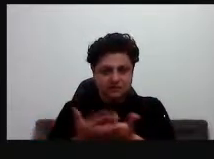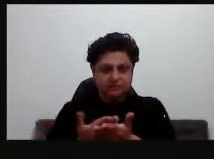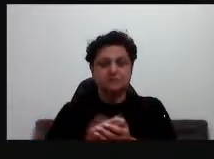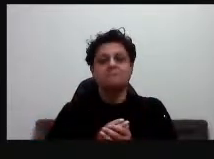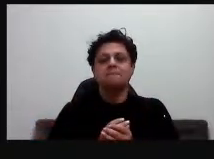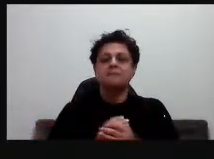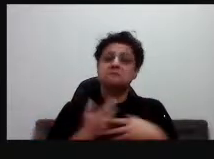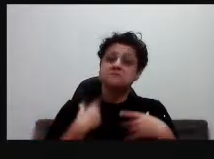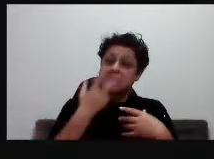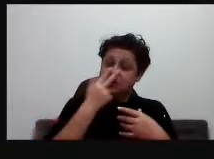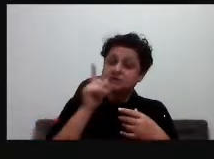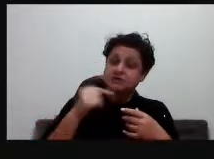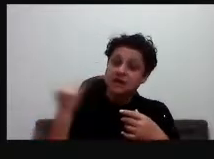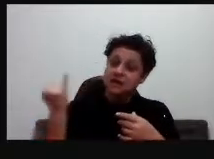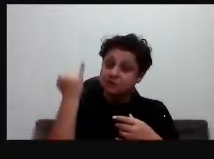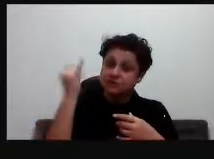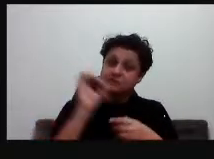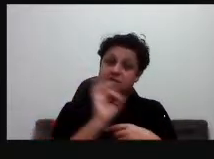teachers. And I think